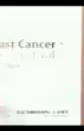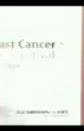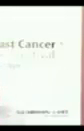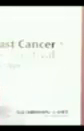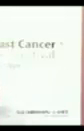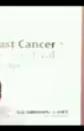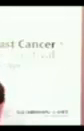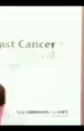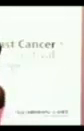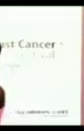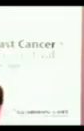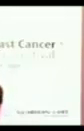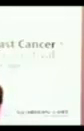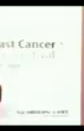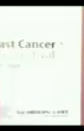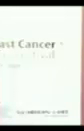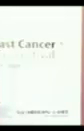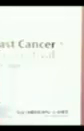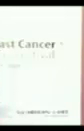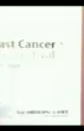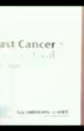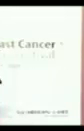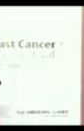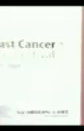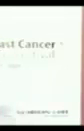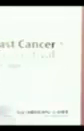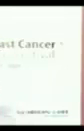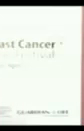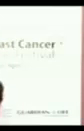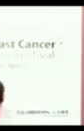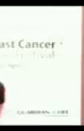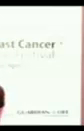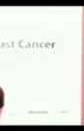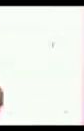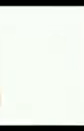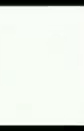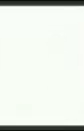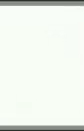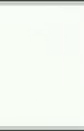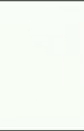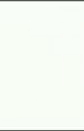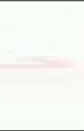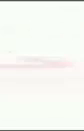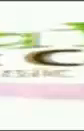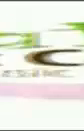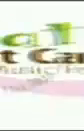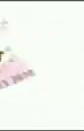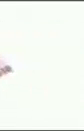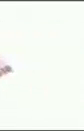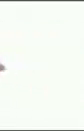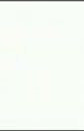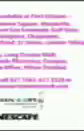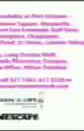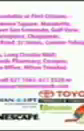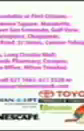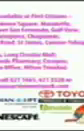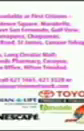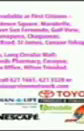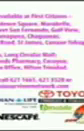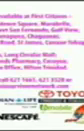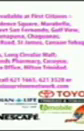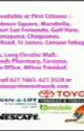me yours, and I'll show you mine. Let's beat breast cancer together. The Beat Breast Cancer Music